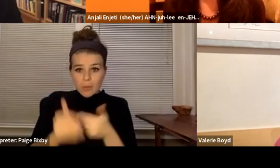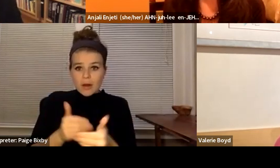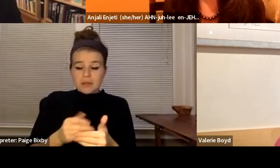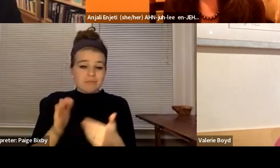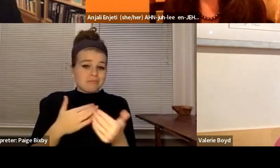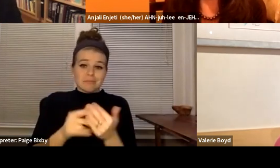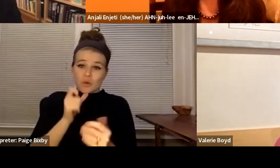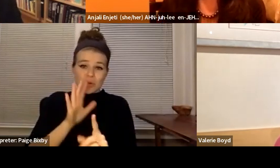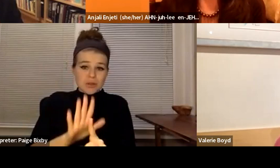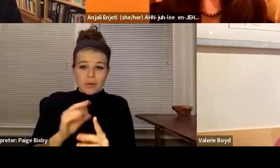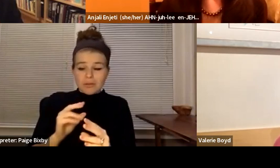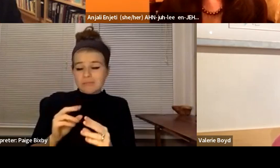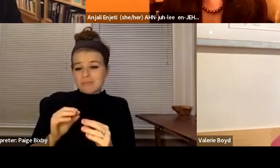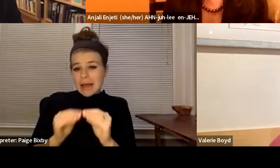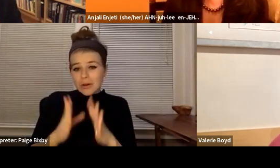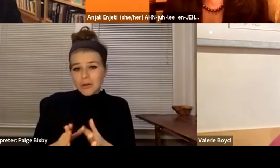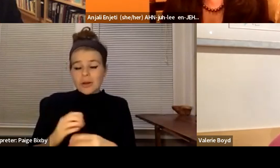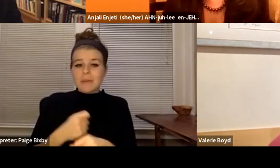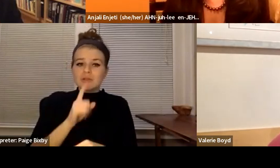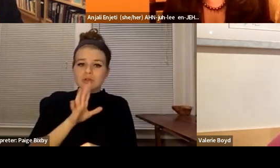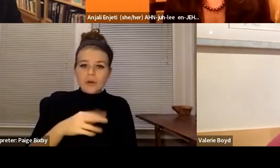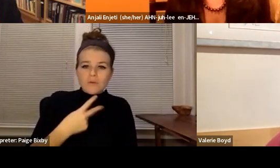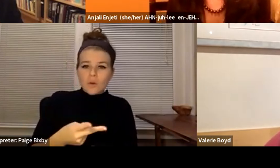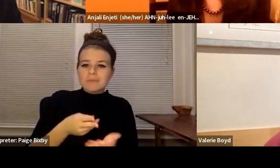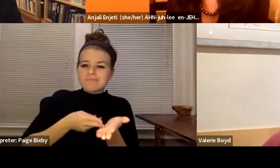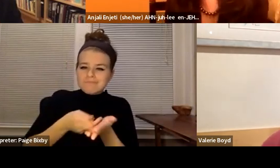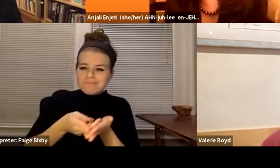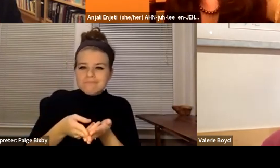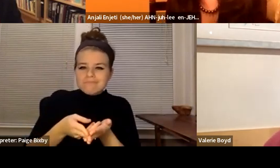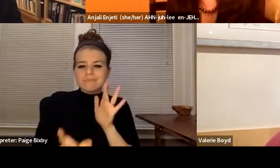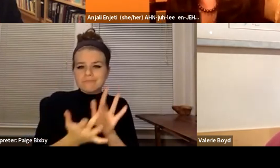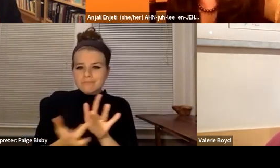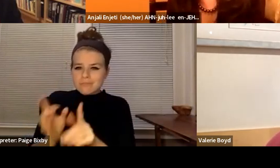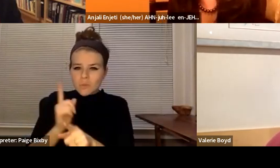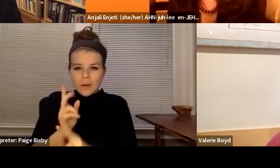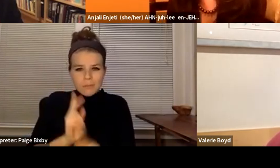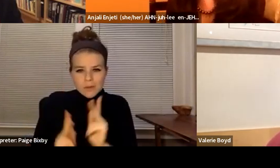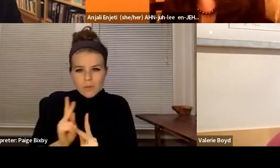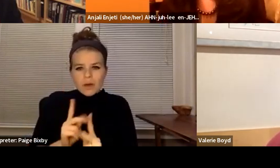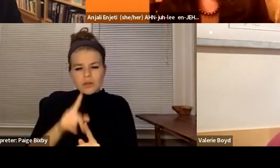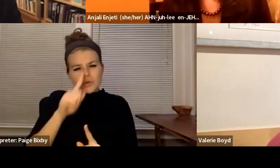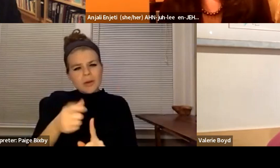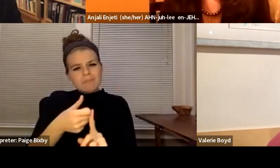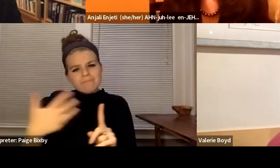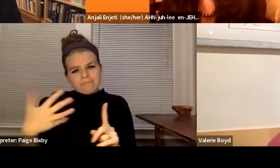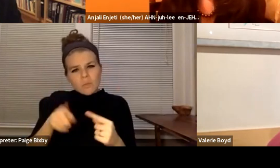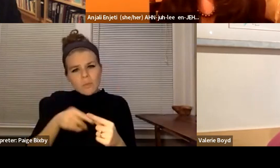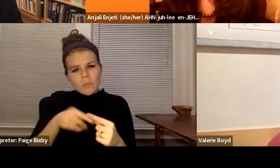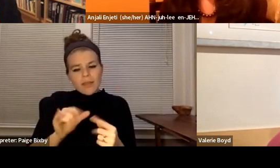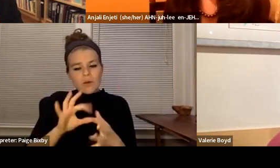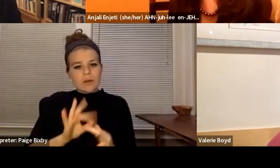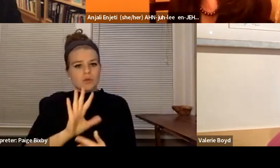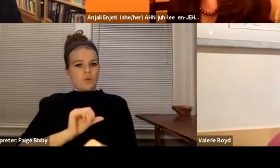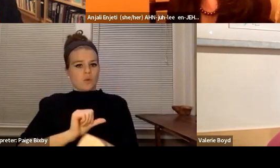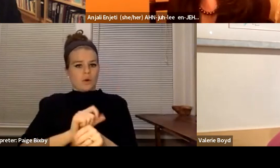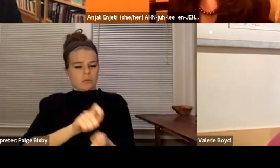voice is authentic and that it's reaching the right audiences. And can you say more about that in terms of, like, your work and